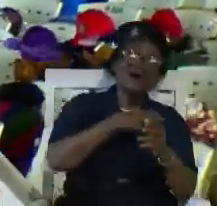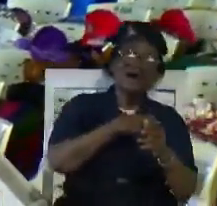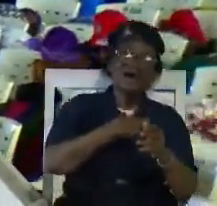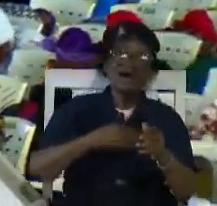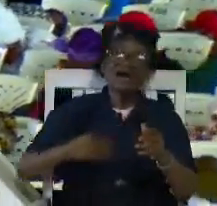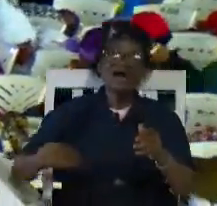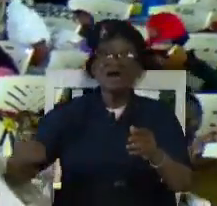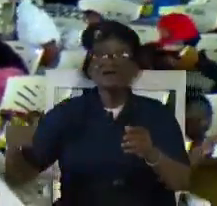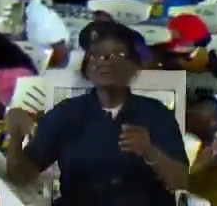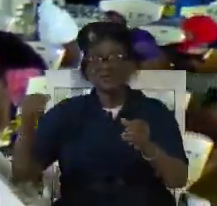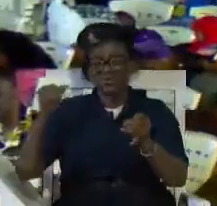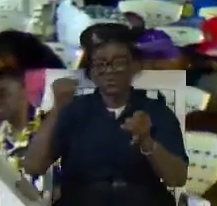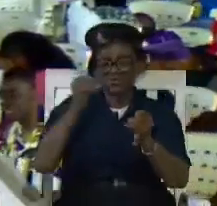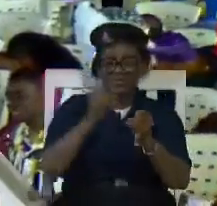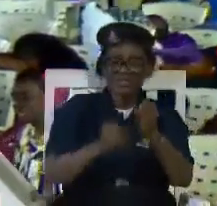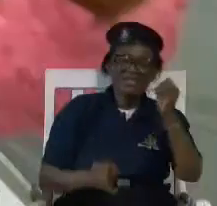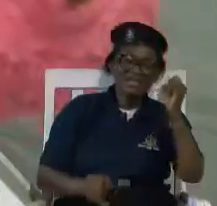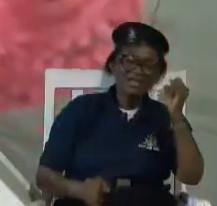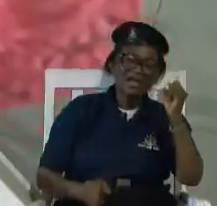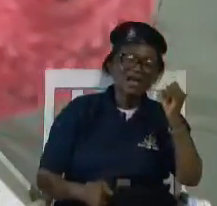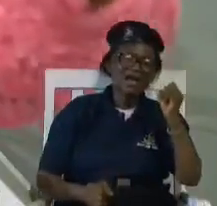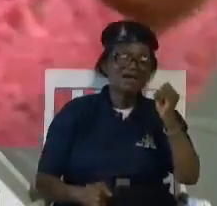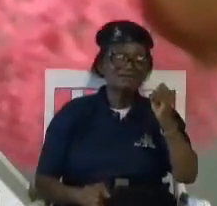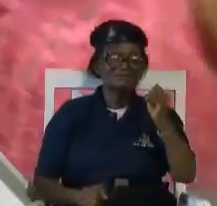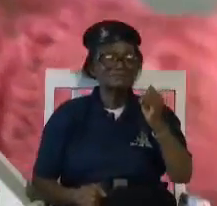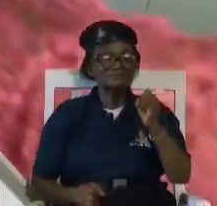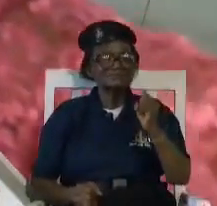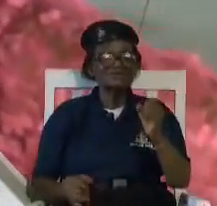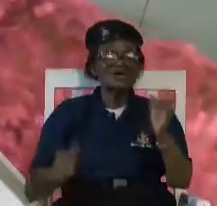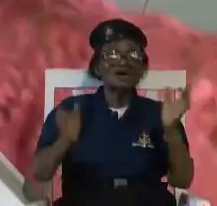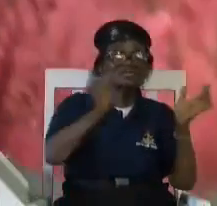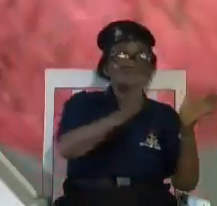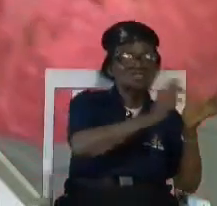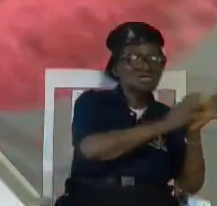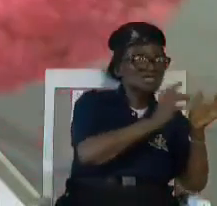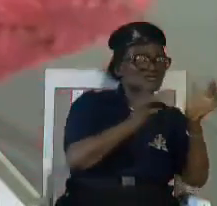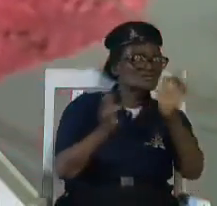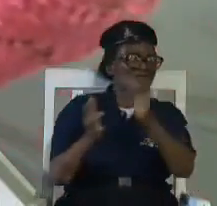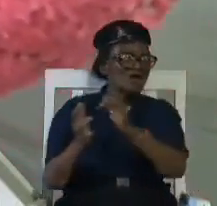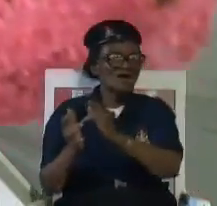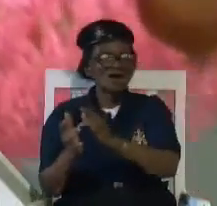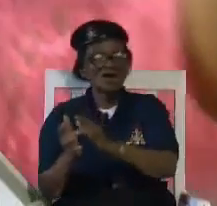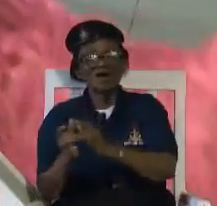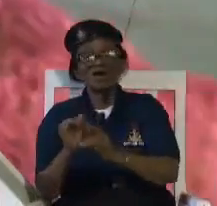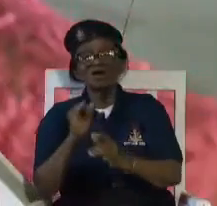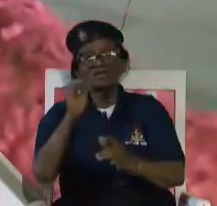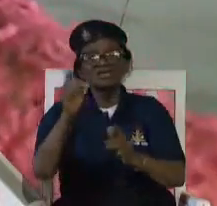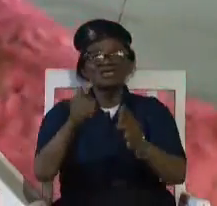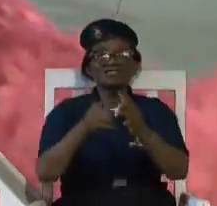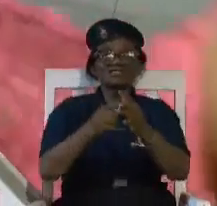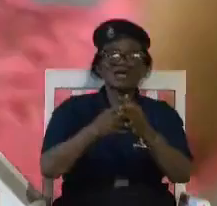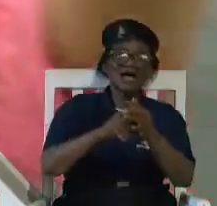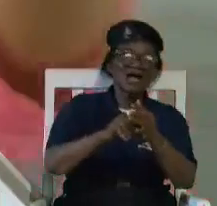Alpha and Omega, Jesus.